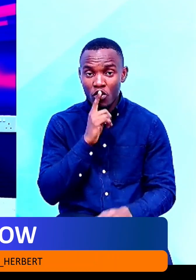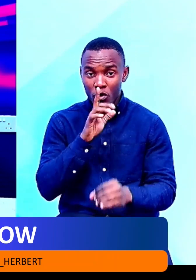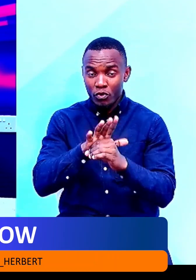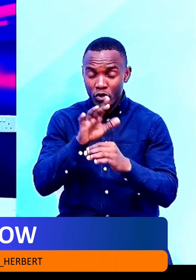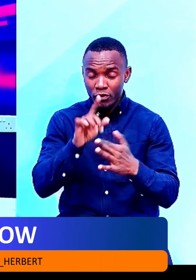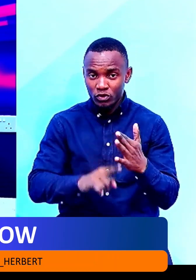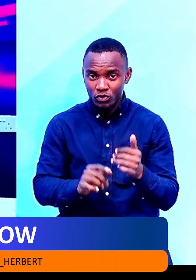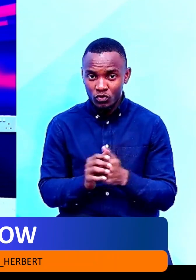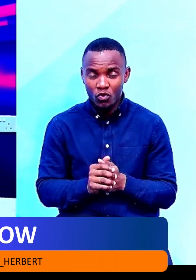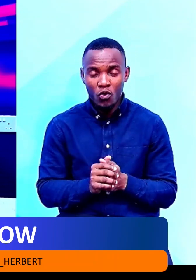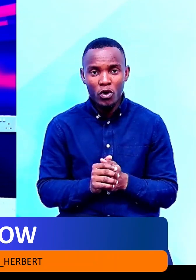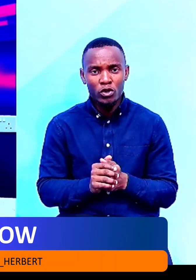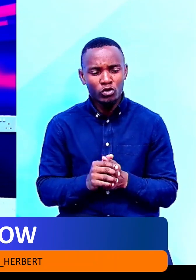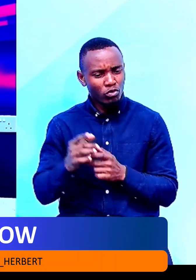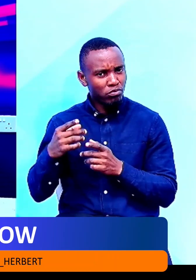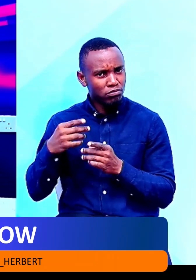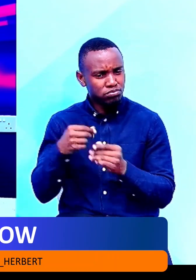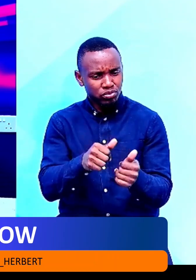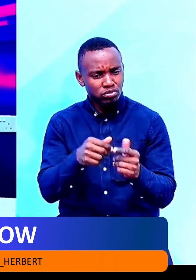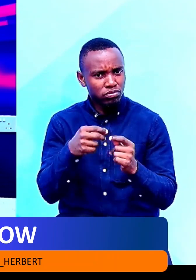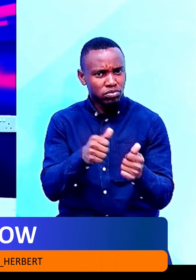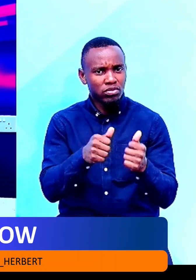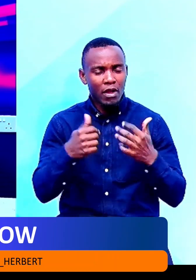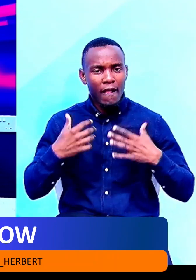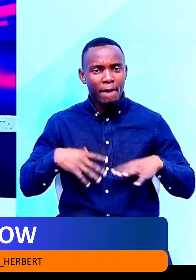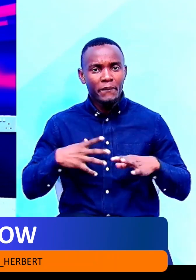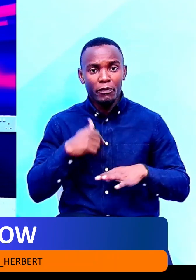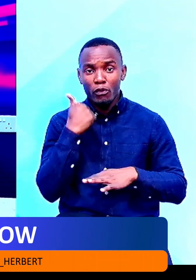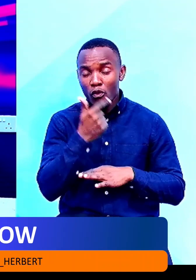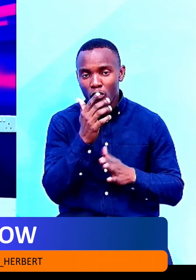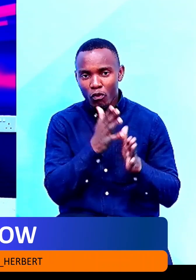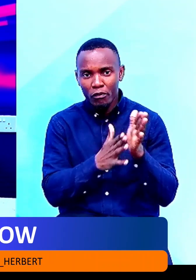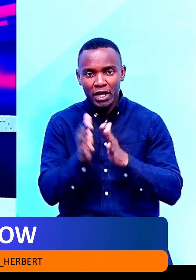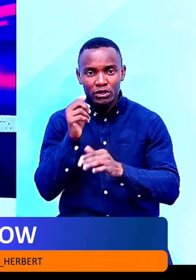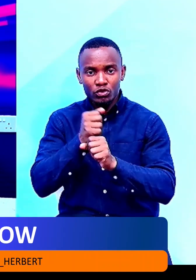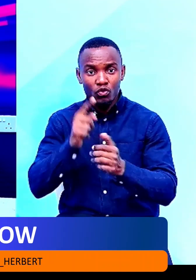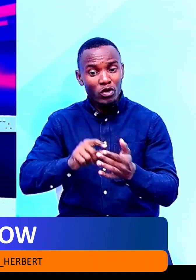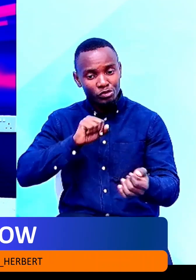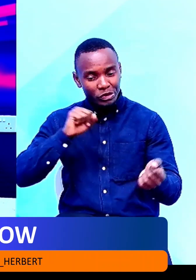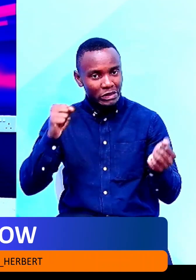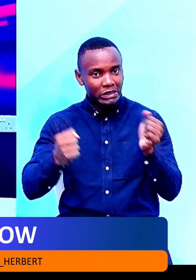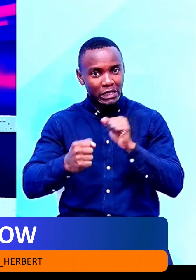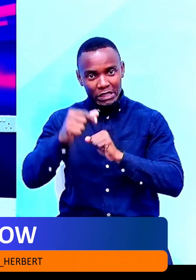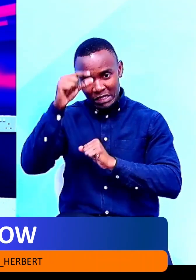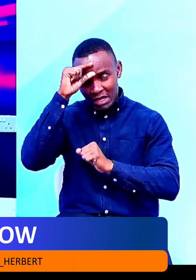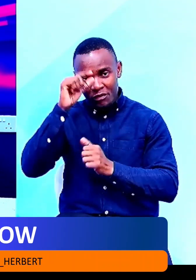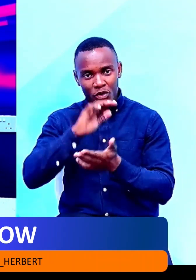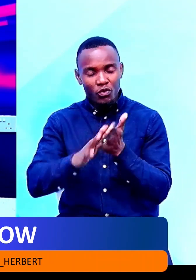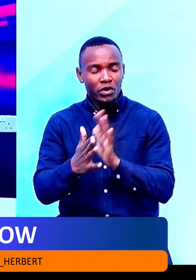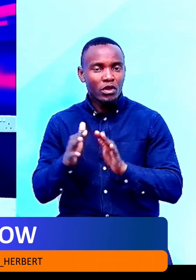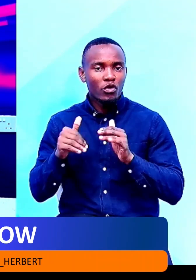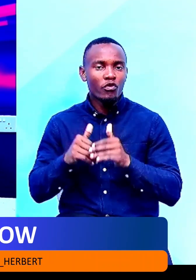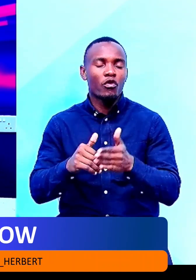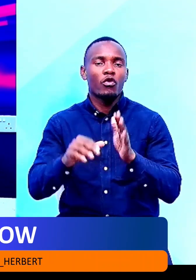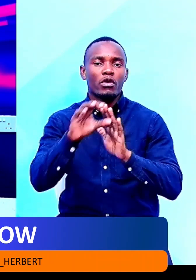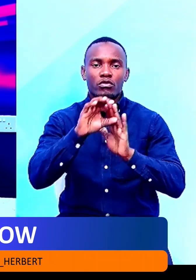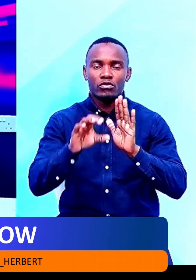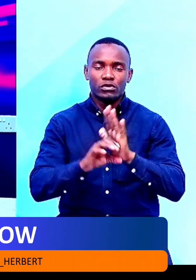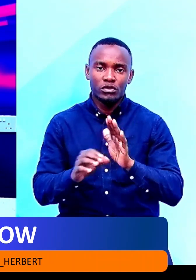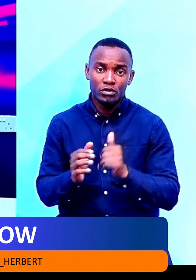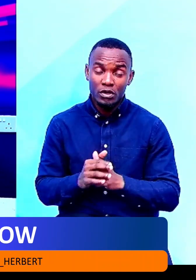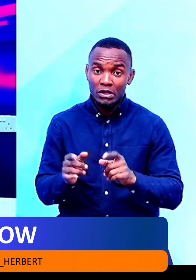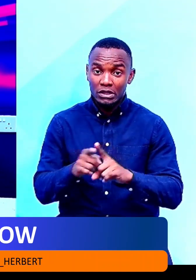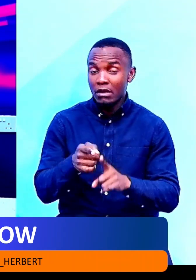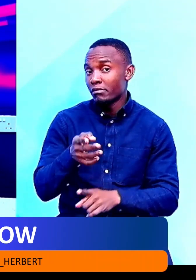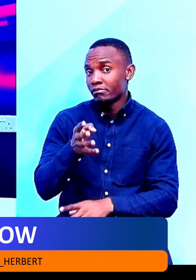from power unconstitutionally. Speaking at the Kilimani police station after inspecting a police housing project, President